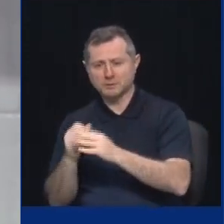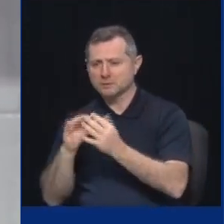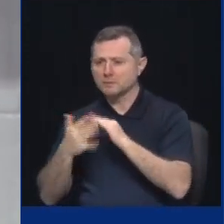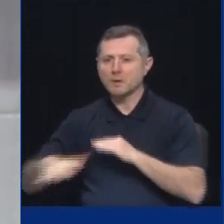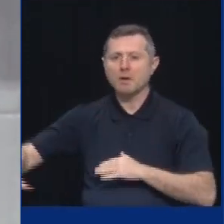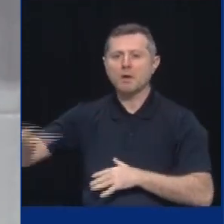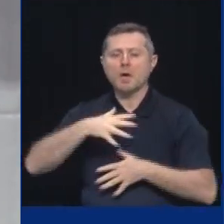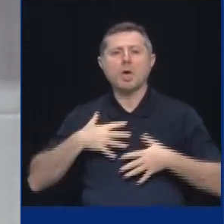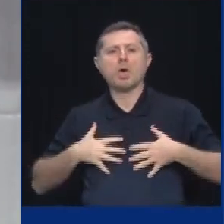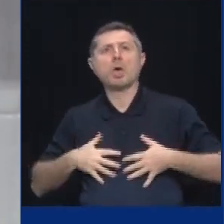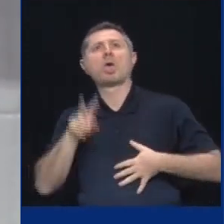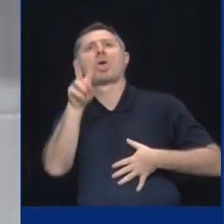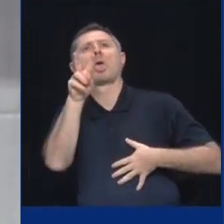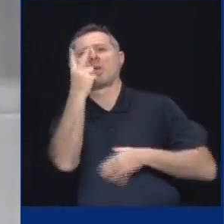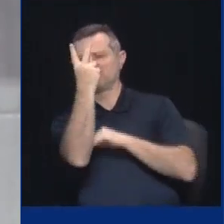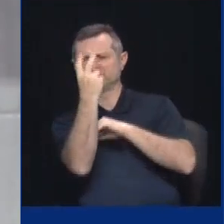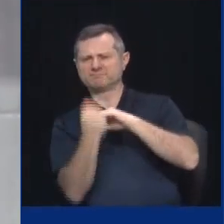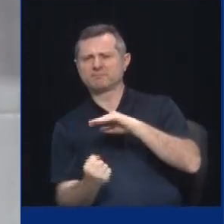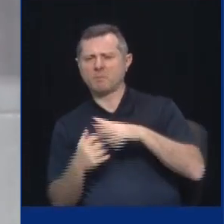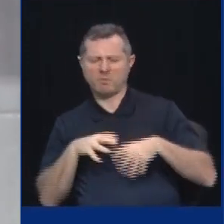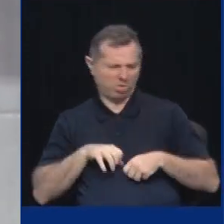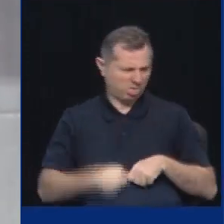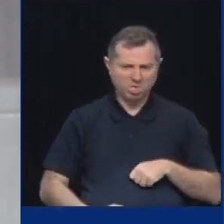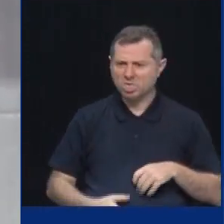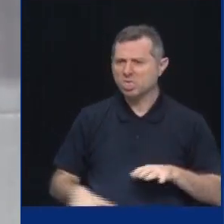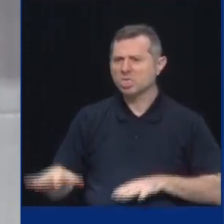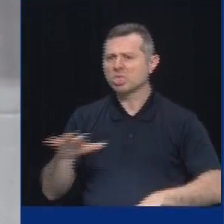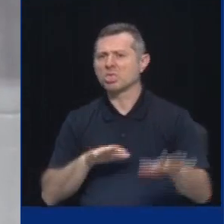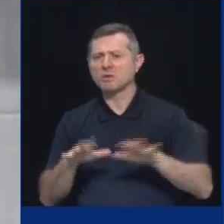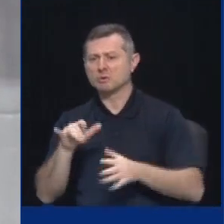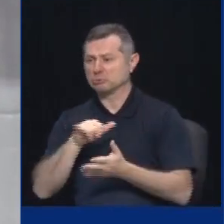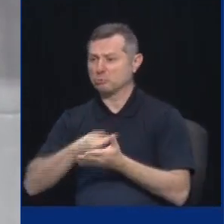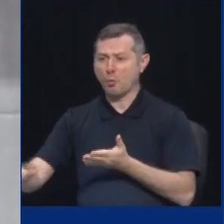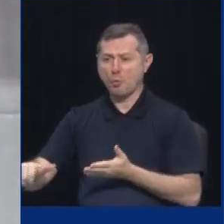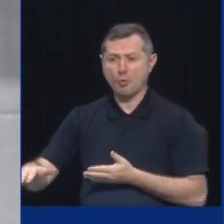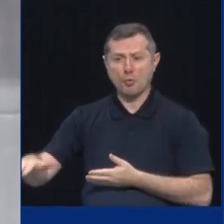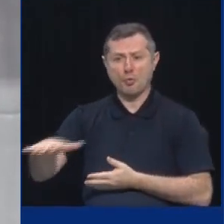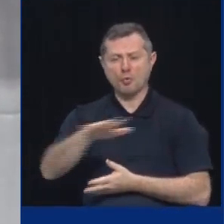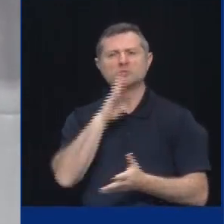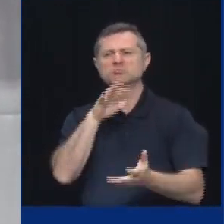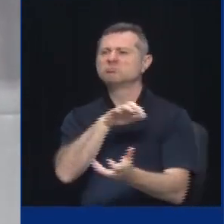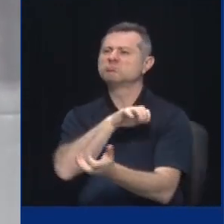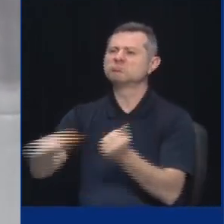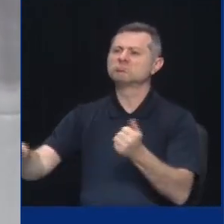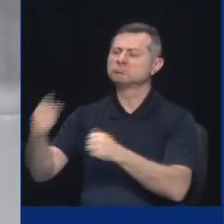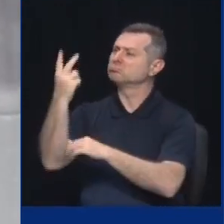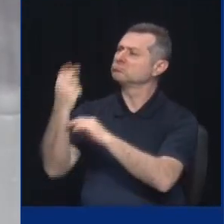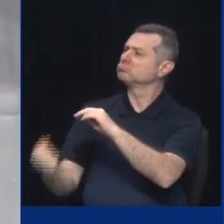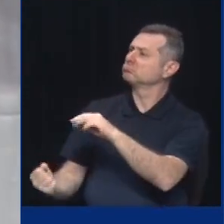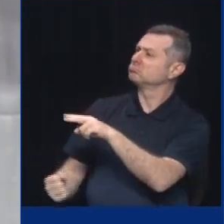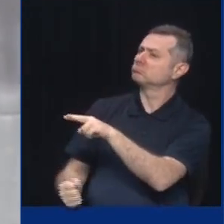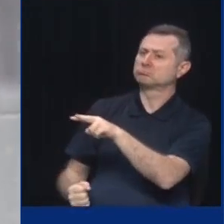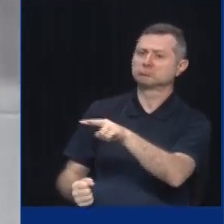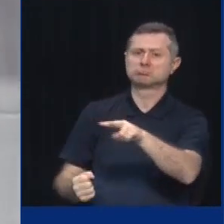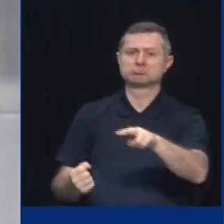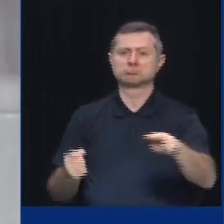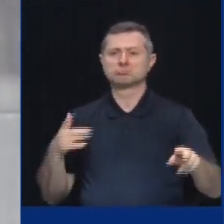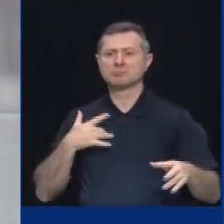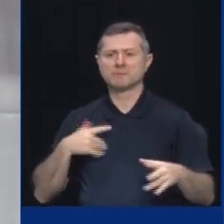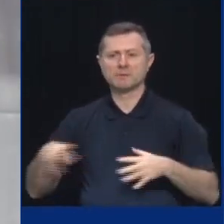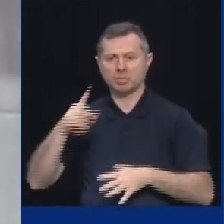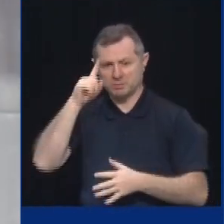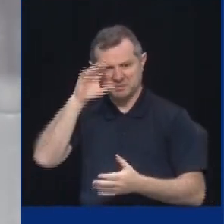distressed. New York was a target, an international target. And people believed it was